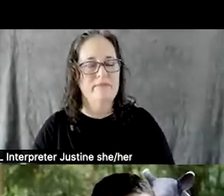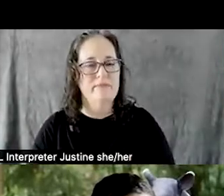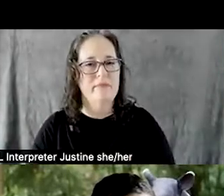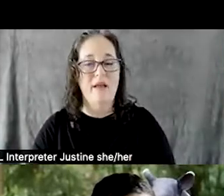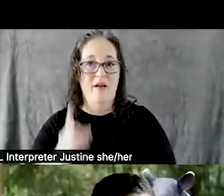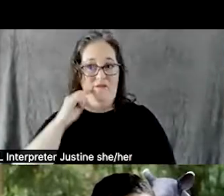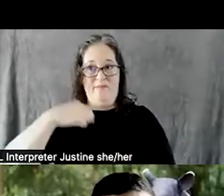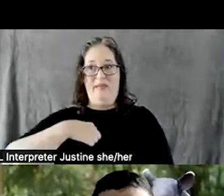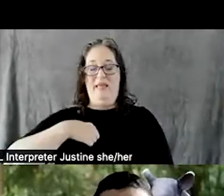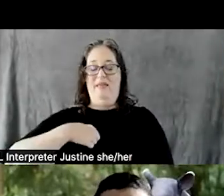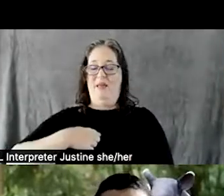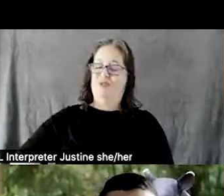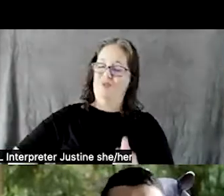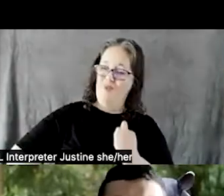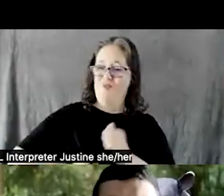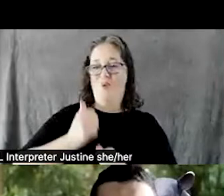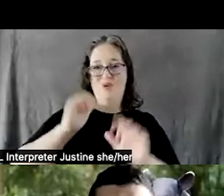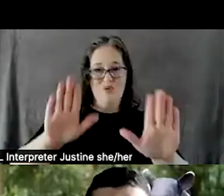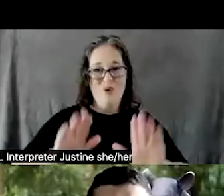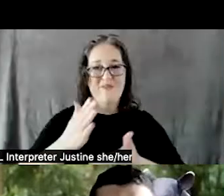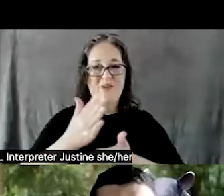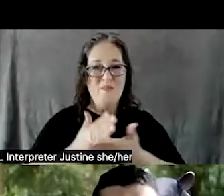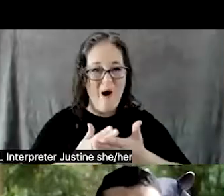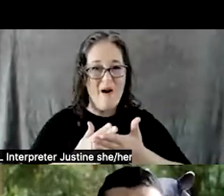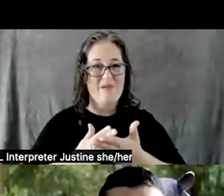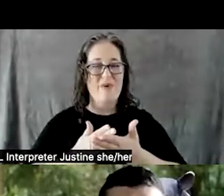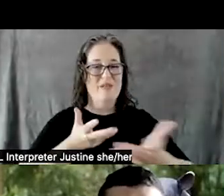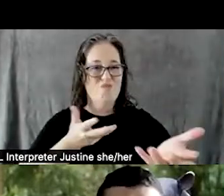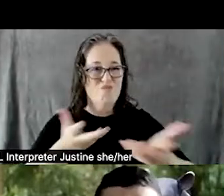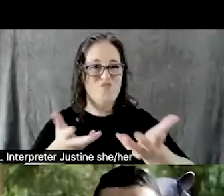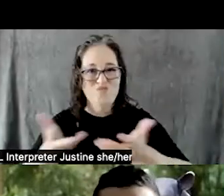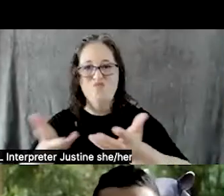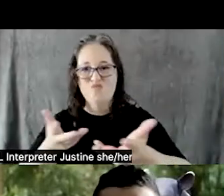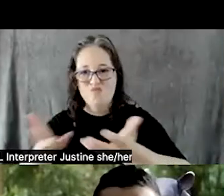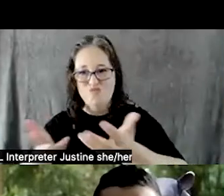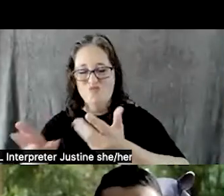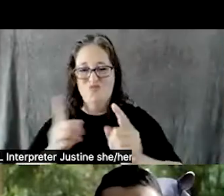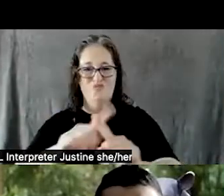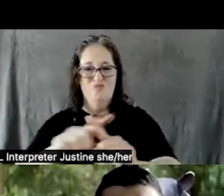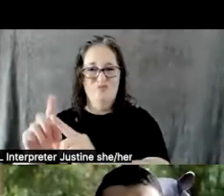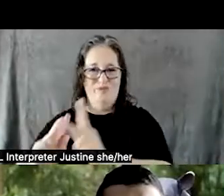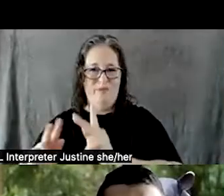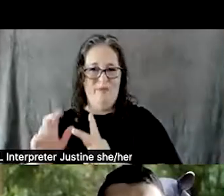me, the most wonderful part of the conference, was to be able to talk to all of them.